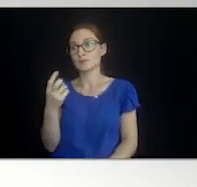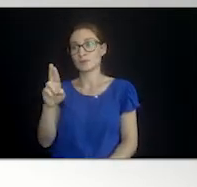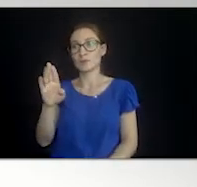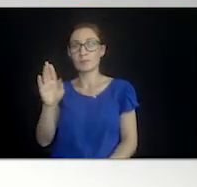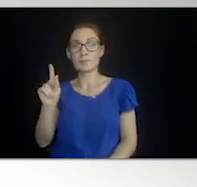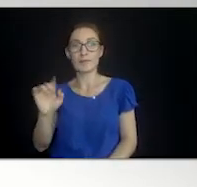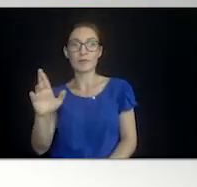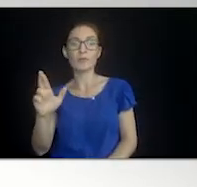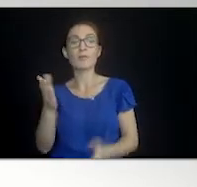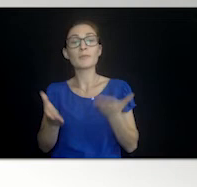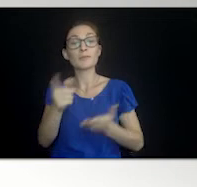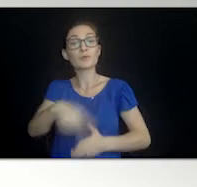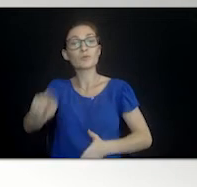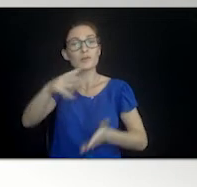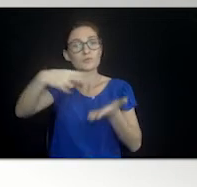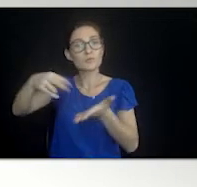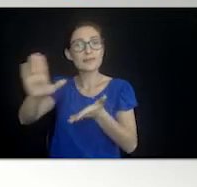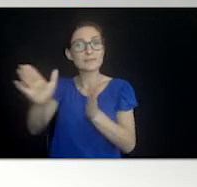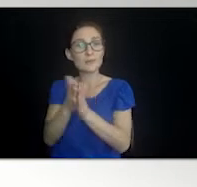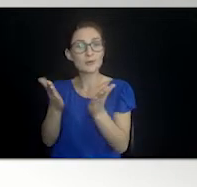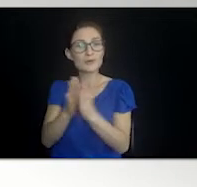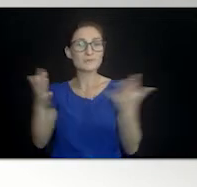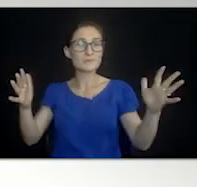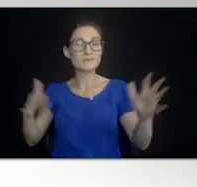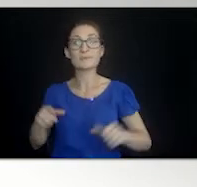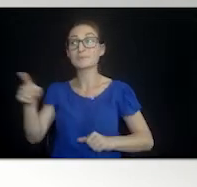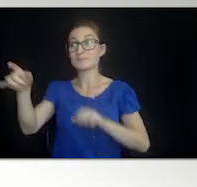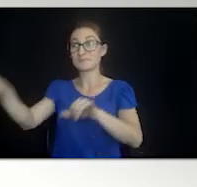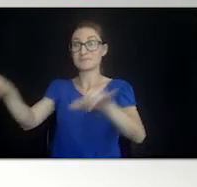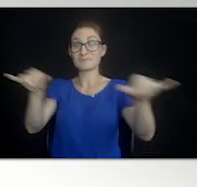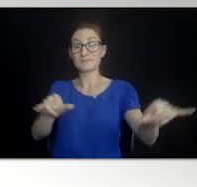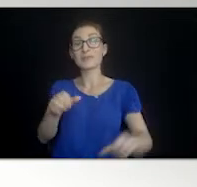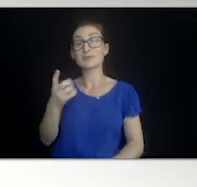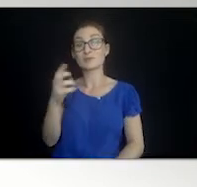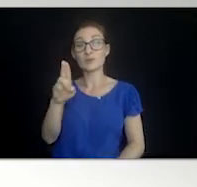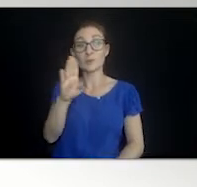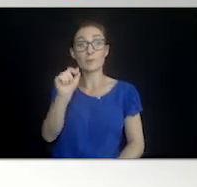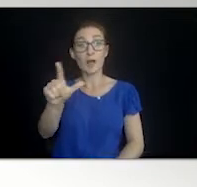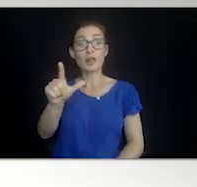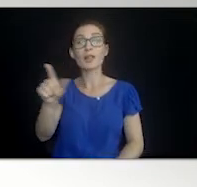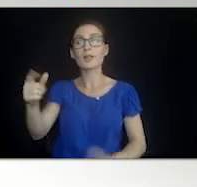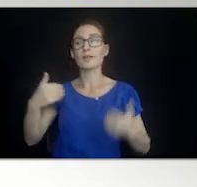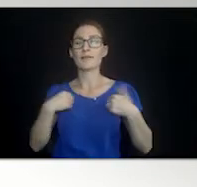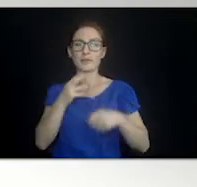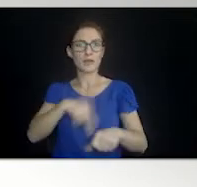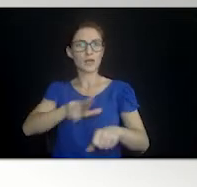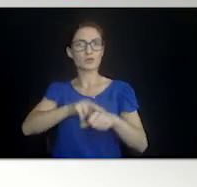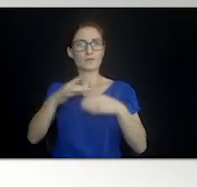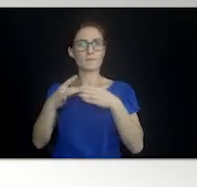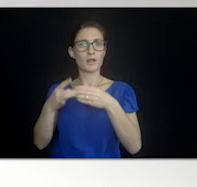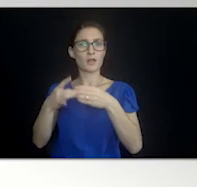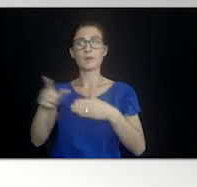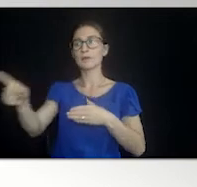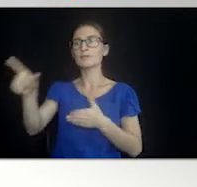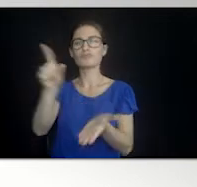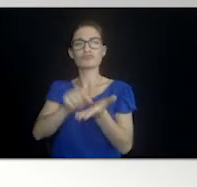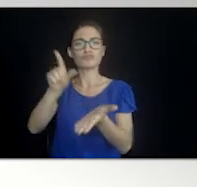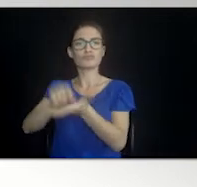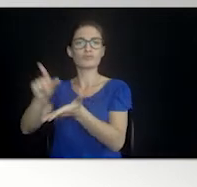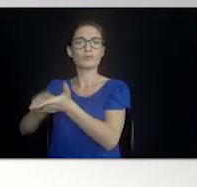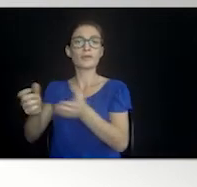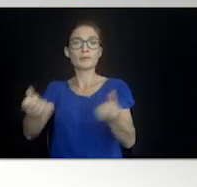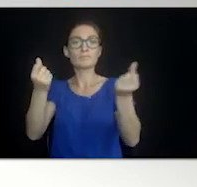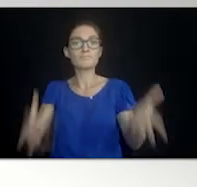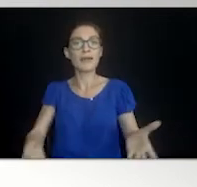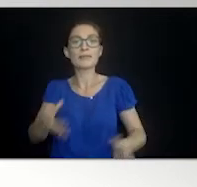Baker. Maybe some of you have even read some of Dr. Baker's books. He, much like Dr. Ball, has a national following and is producing all